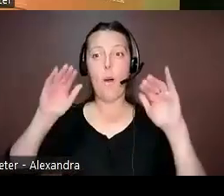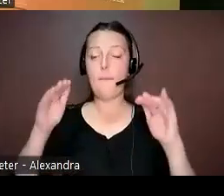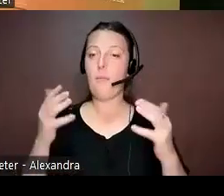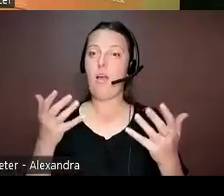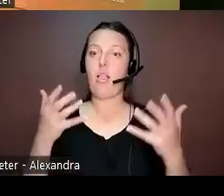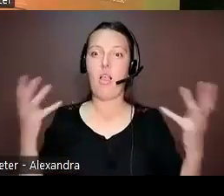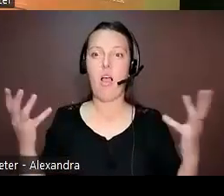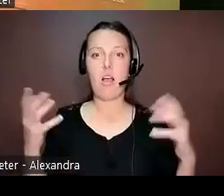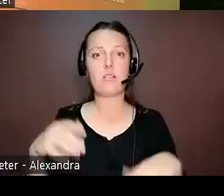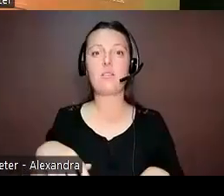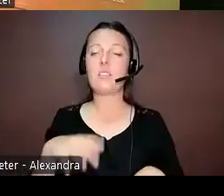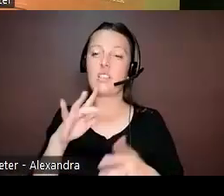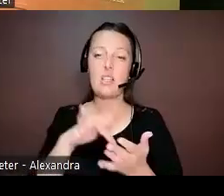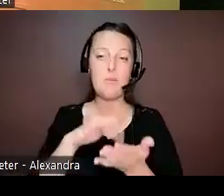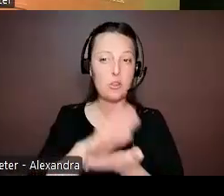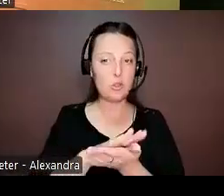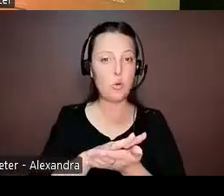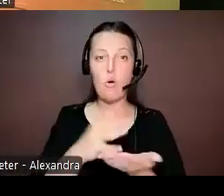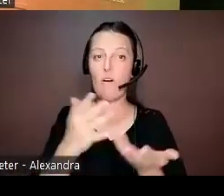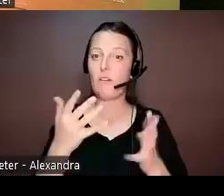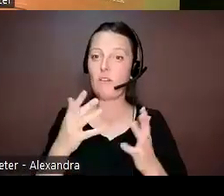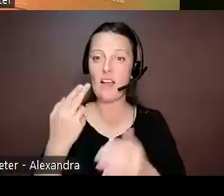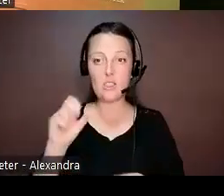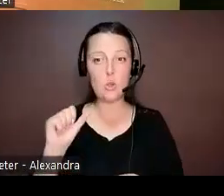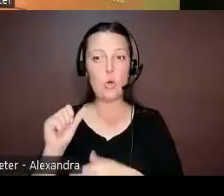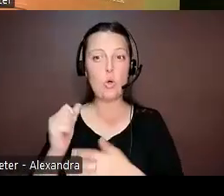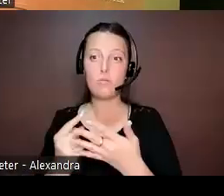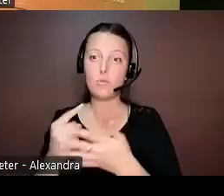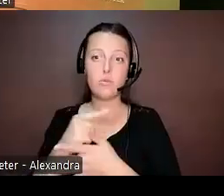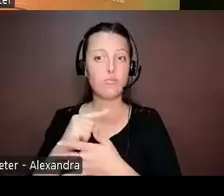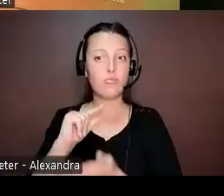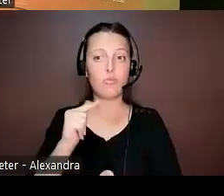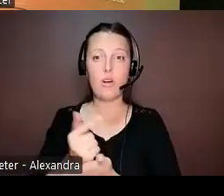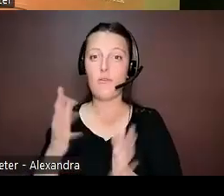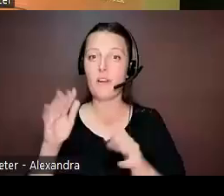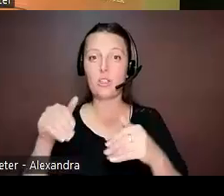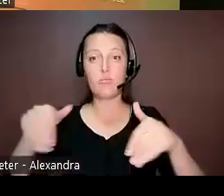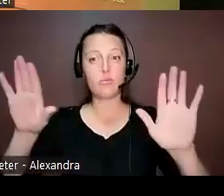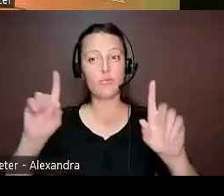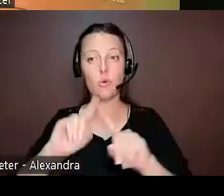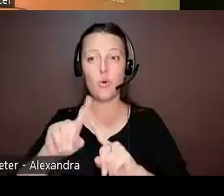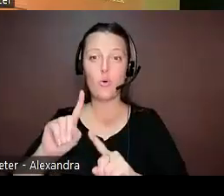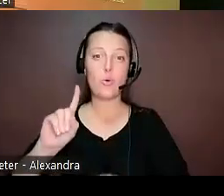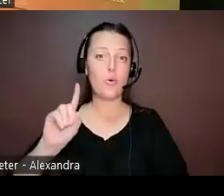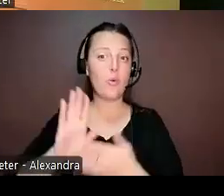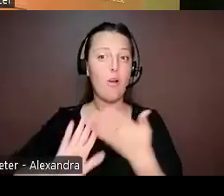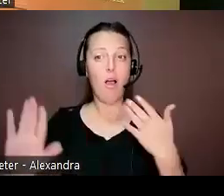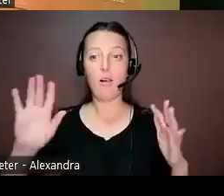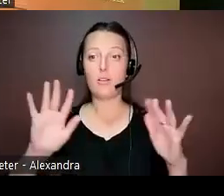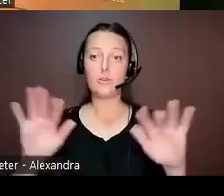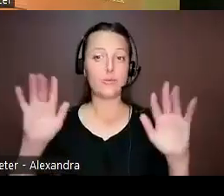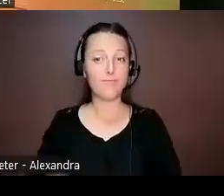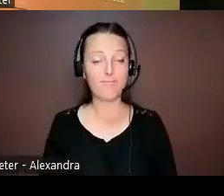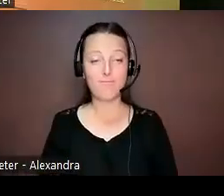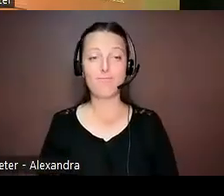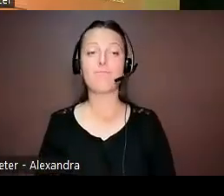is now in college, and another is now in medical school. And recently also, Mark